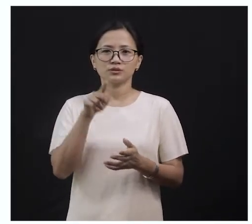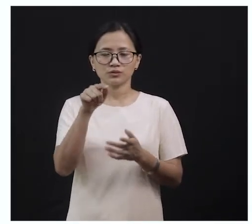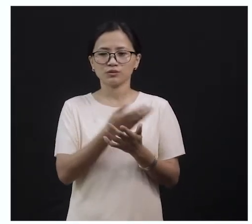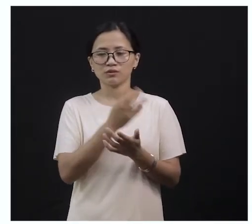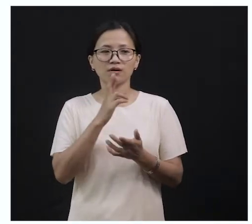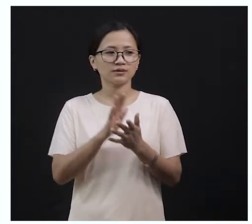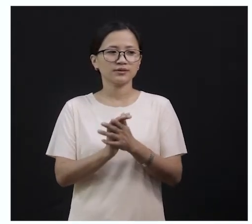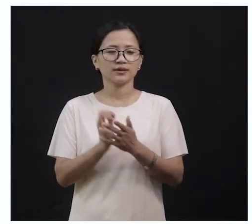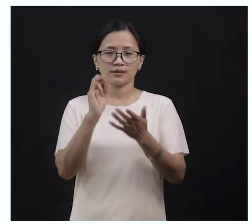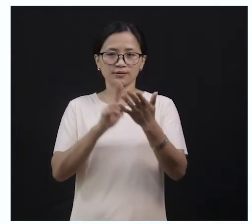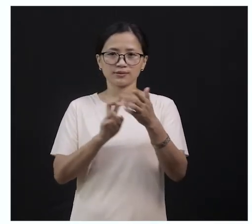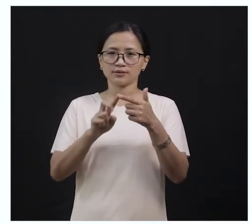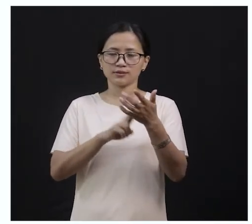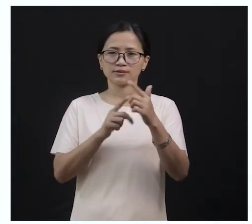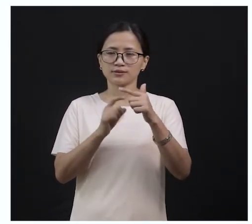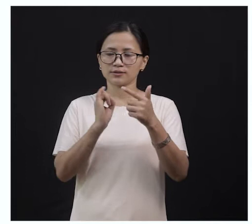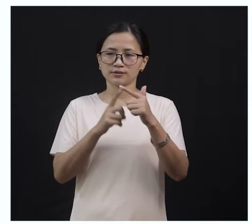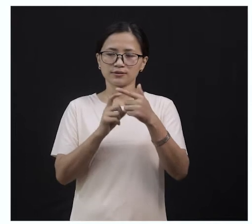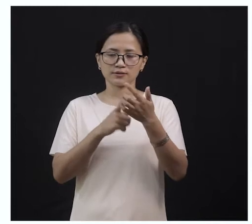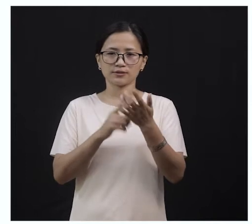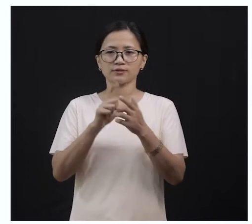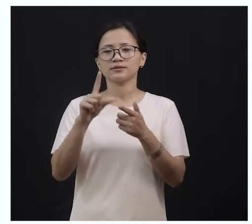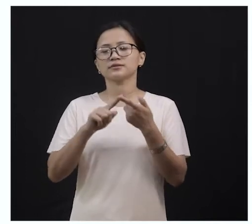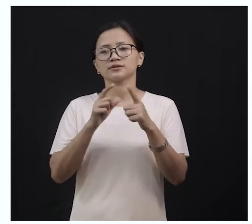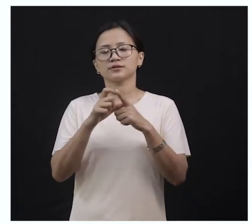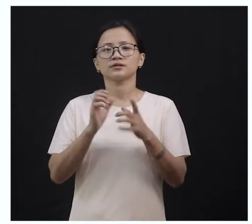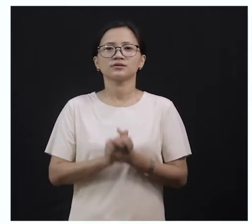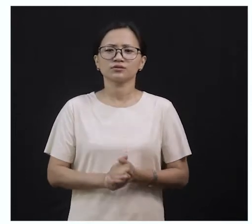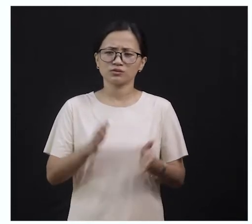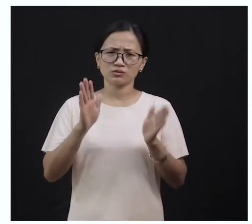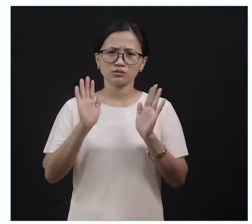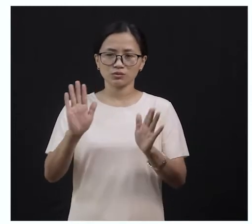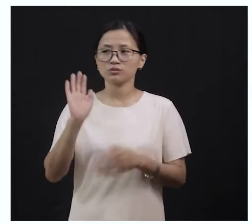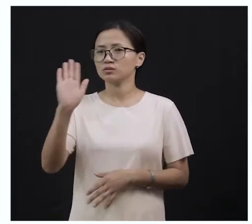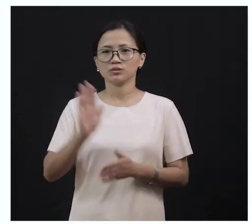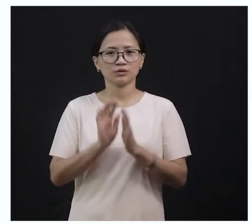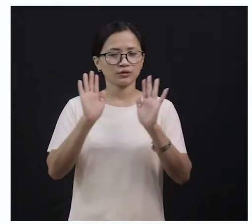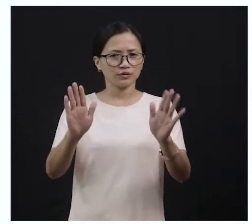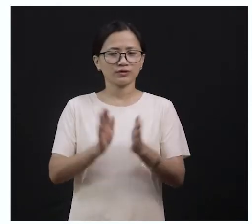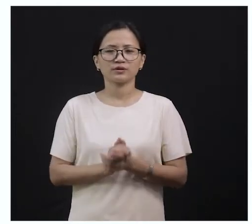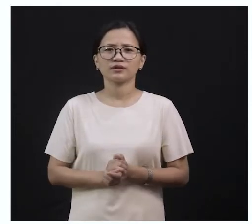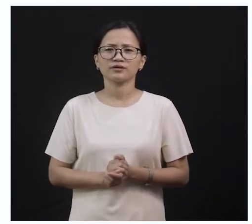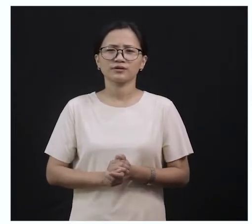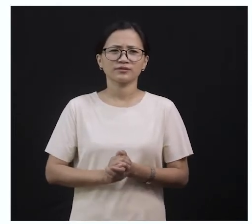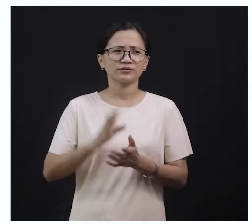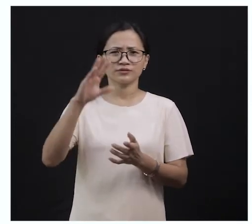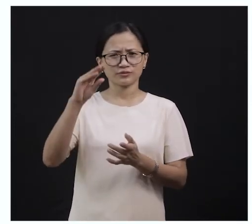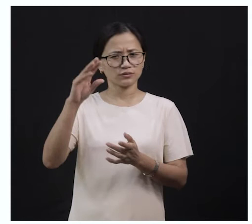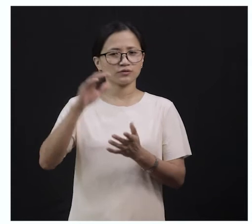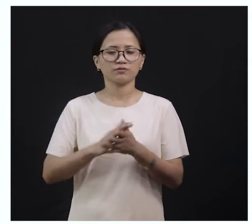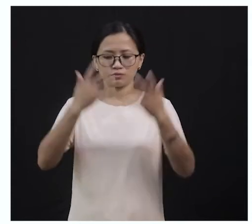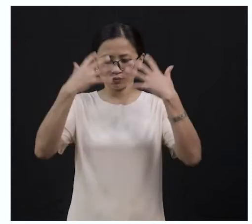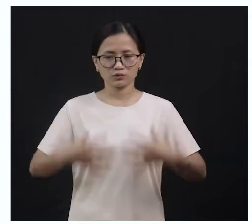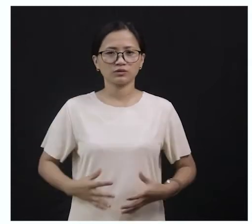I am. That means though you are short-lived, though you have a very fragile body and